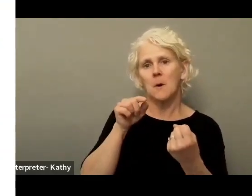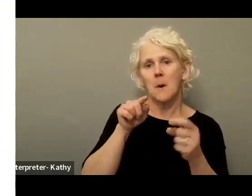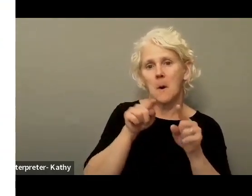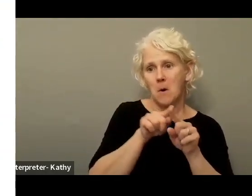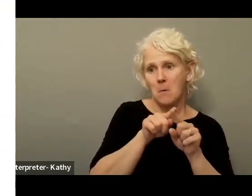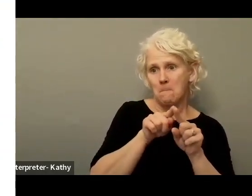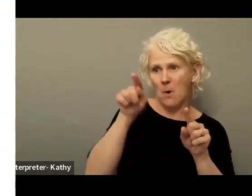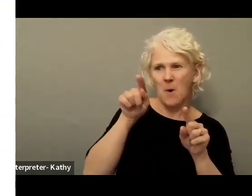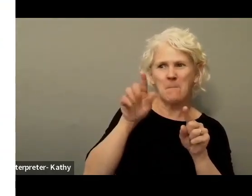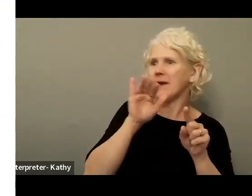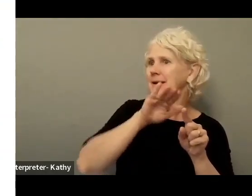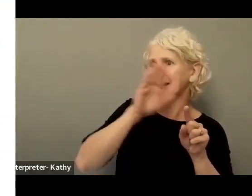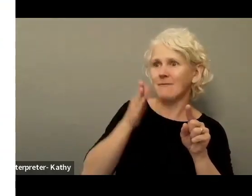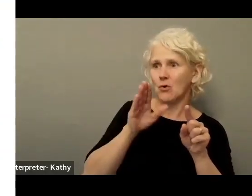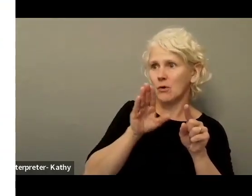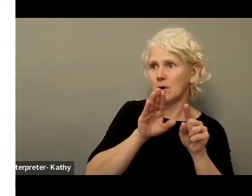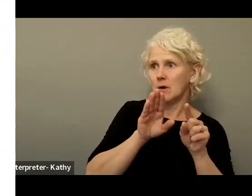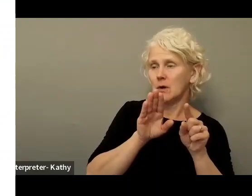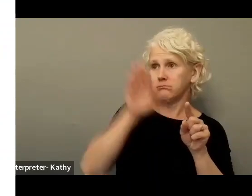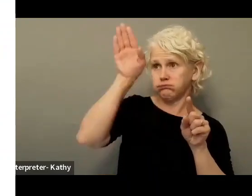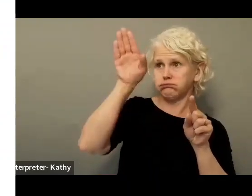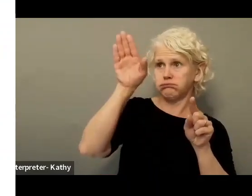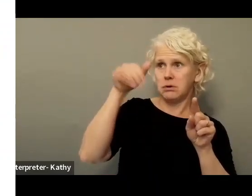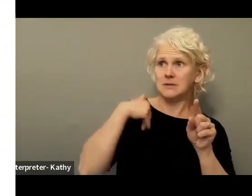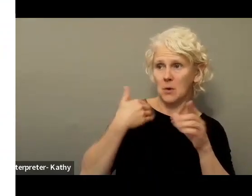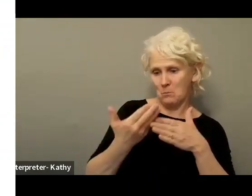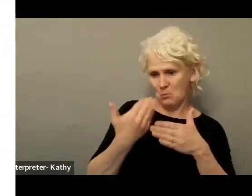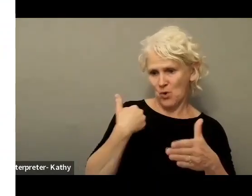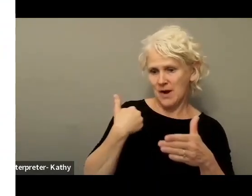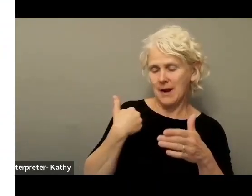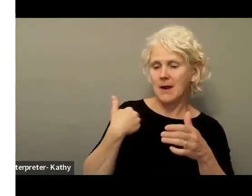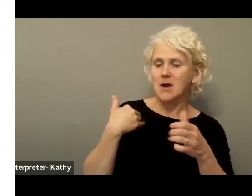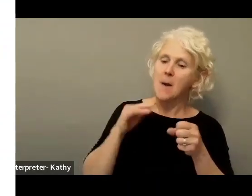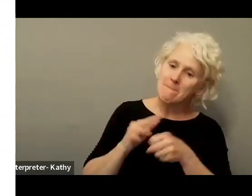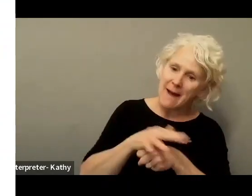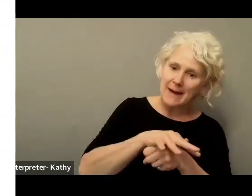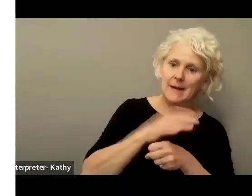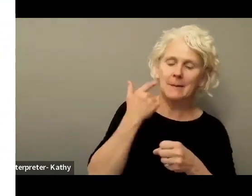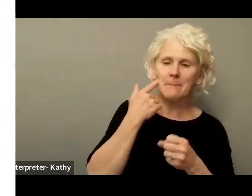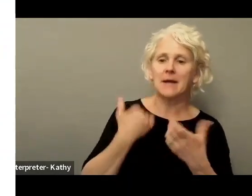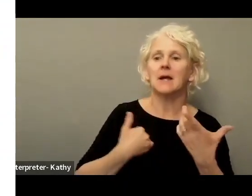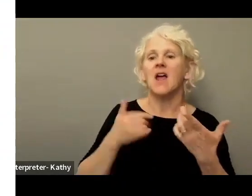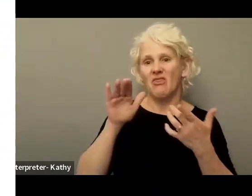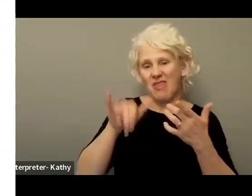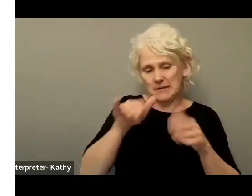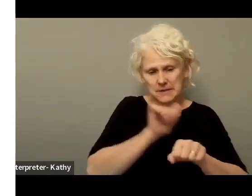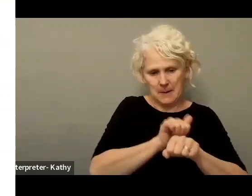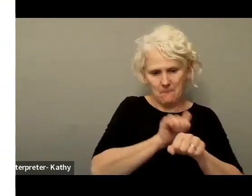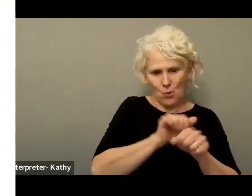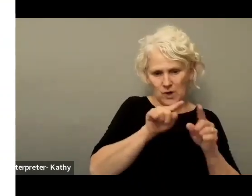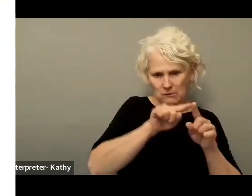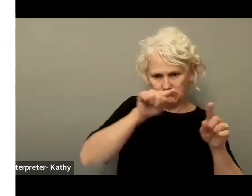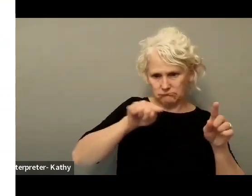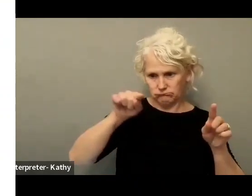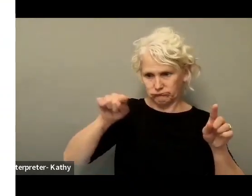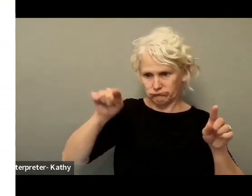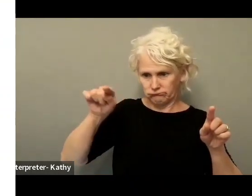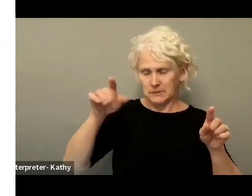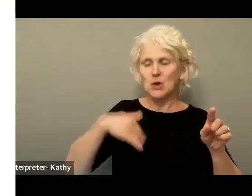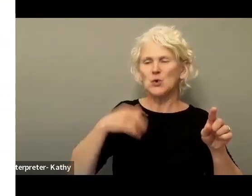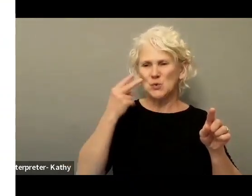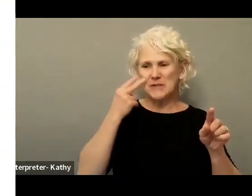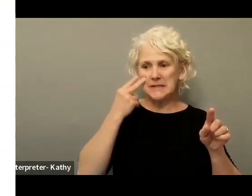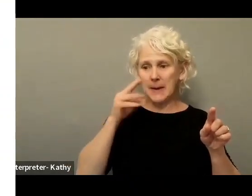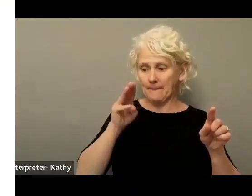but it never got back to pre-pandemic levels. This is the employment. And in Minnesota,